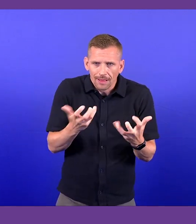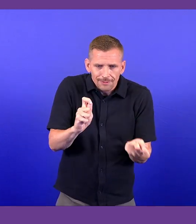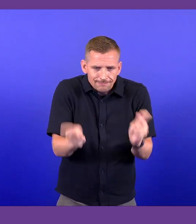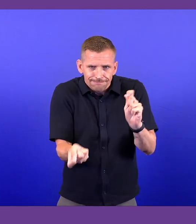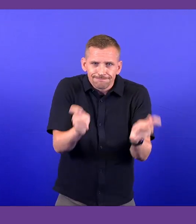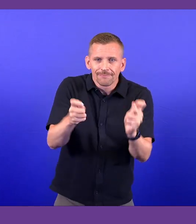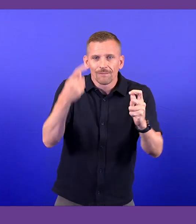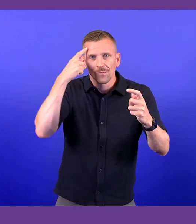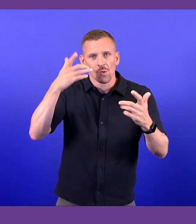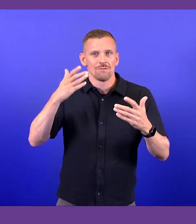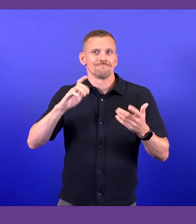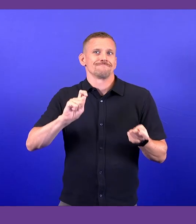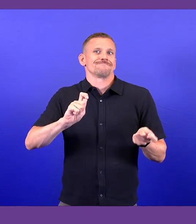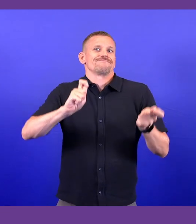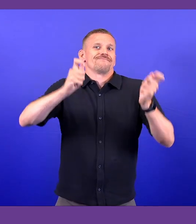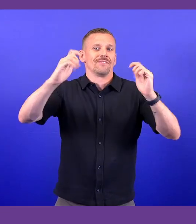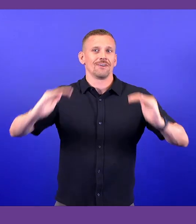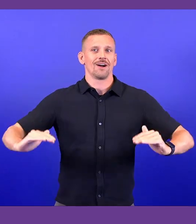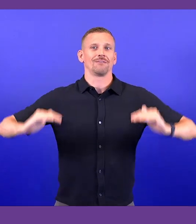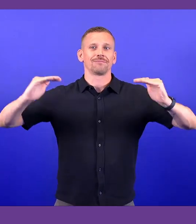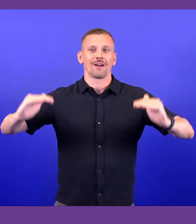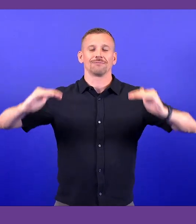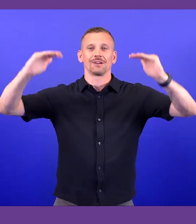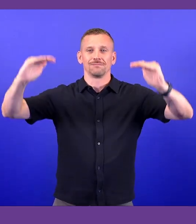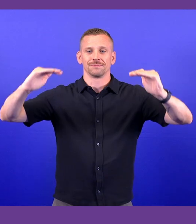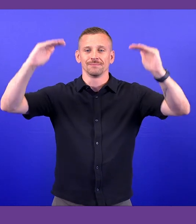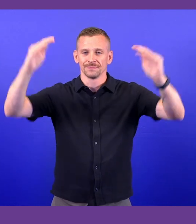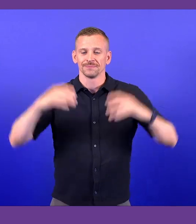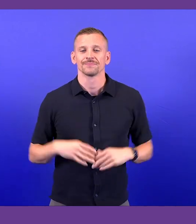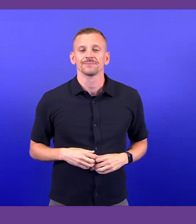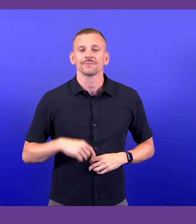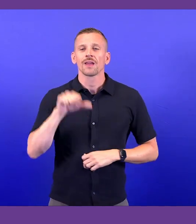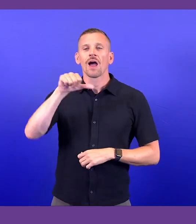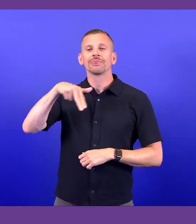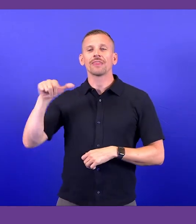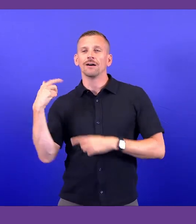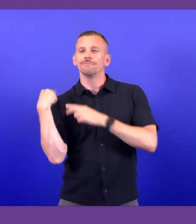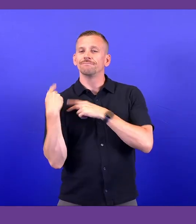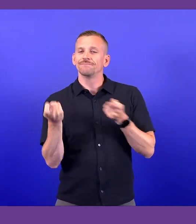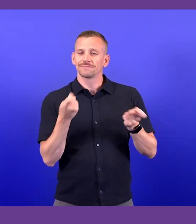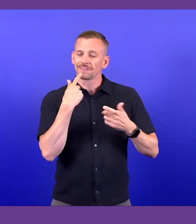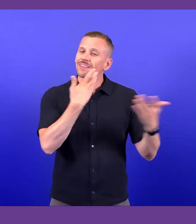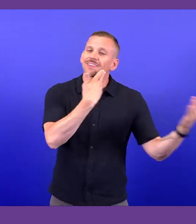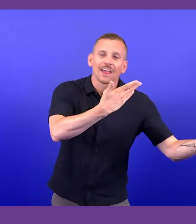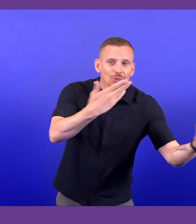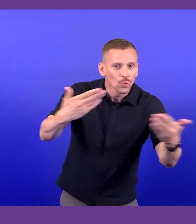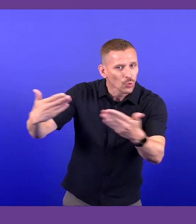much, and thank you to all of the panel. Please join me in thanking them for their excellent contribution.